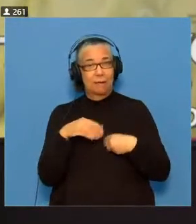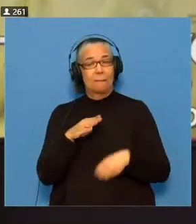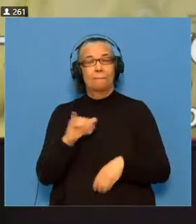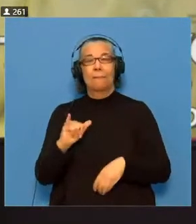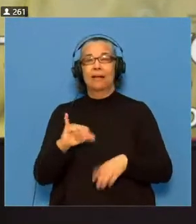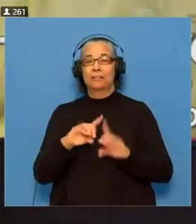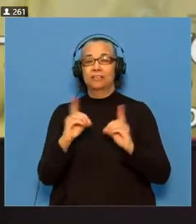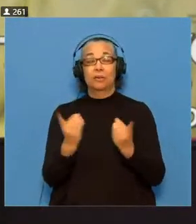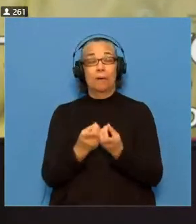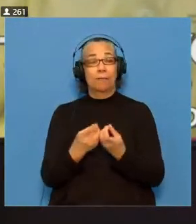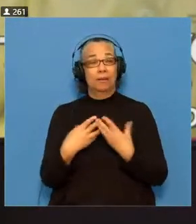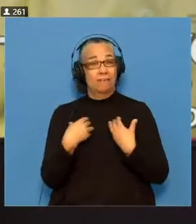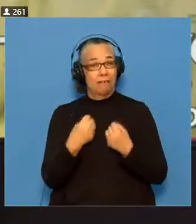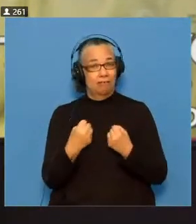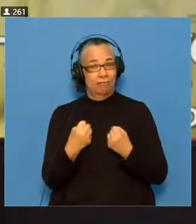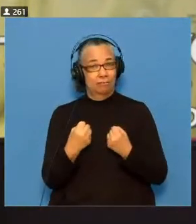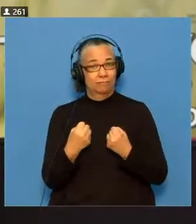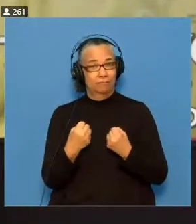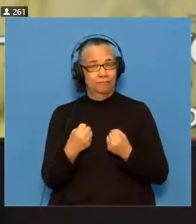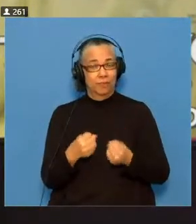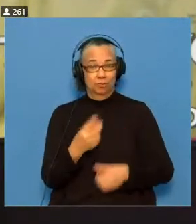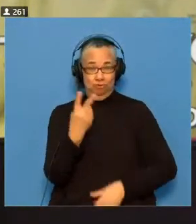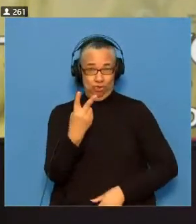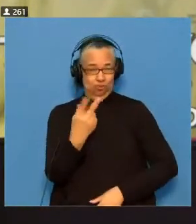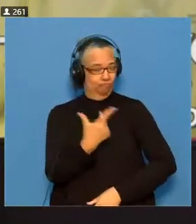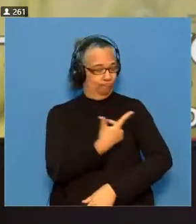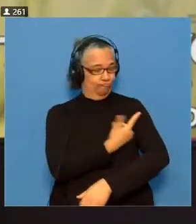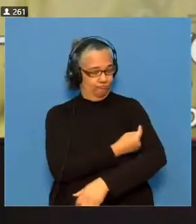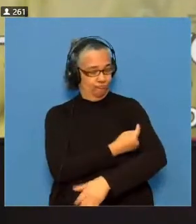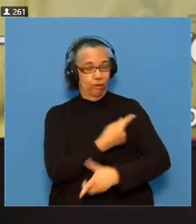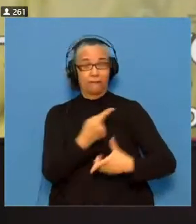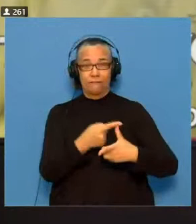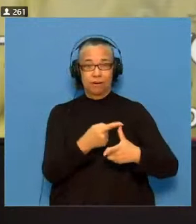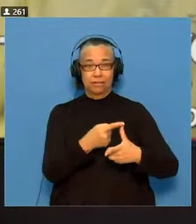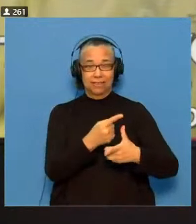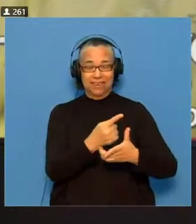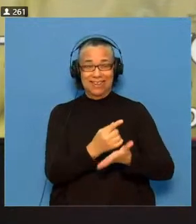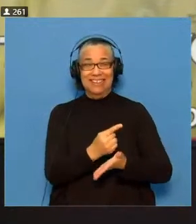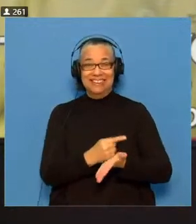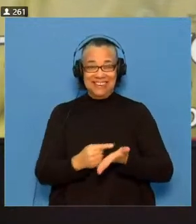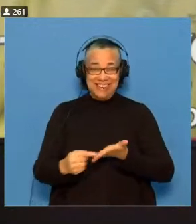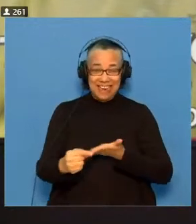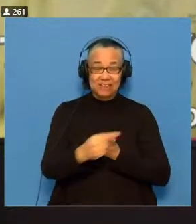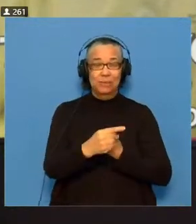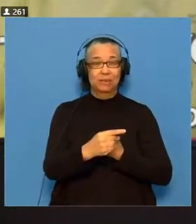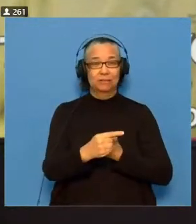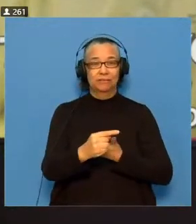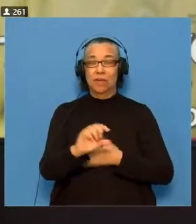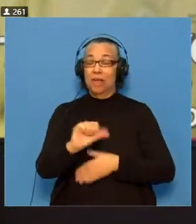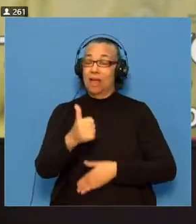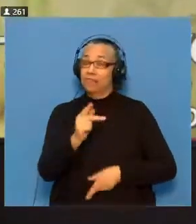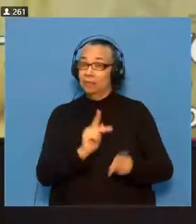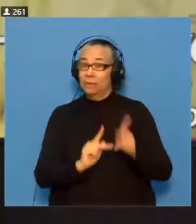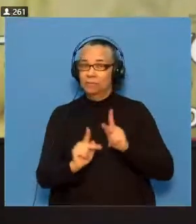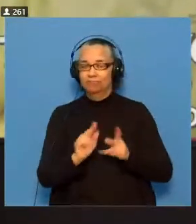The vaccine will be given in 2 doses. The first dose will be given next week, and for those people,